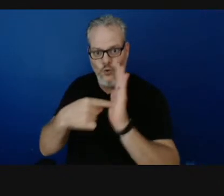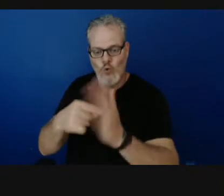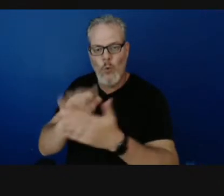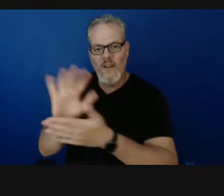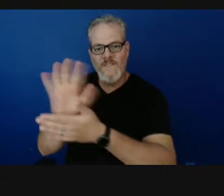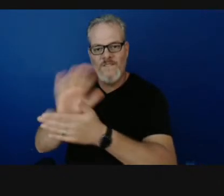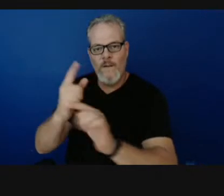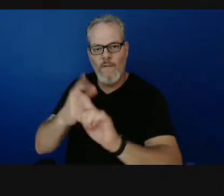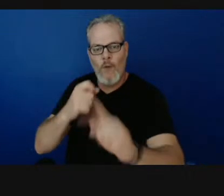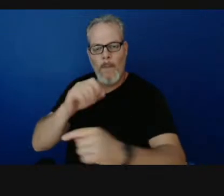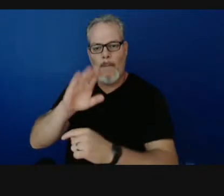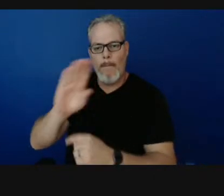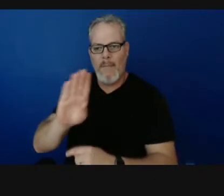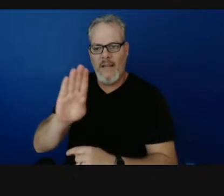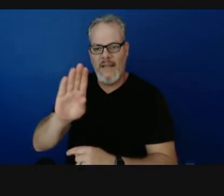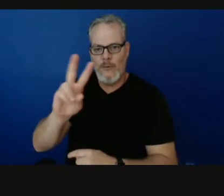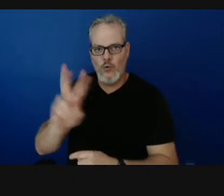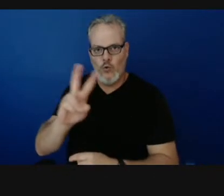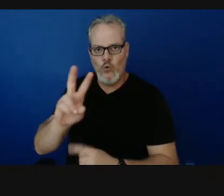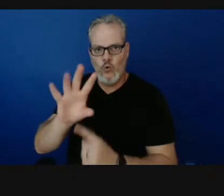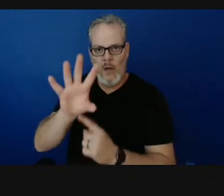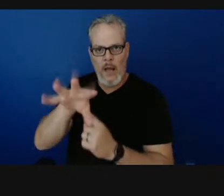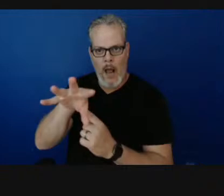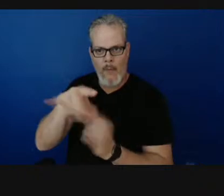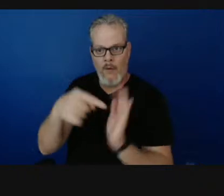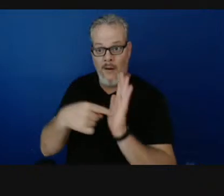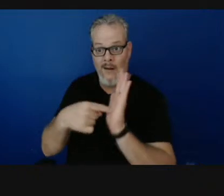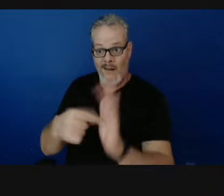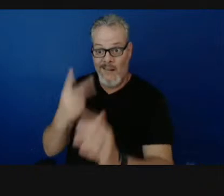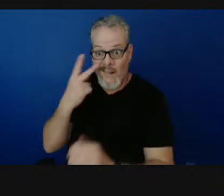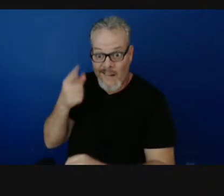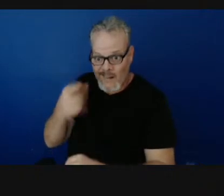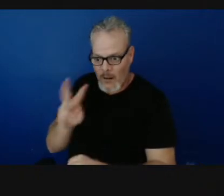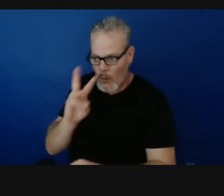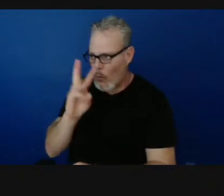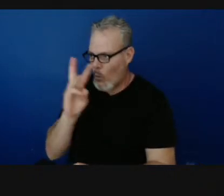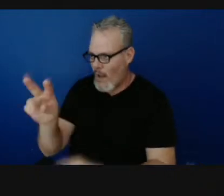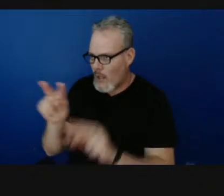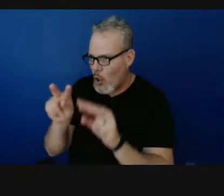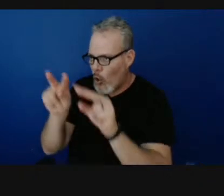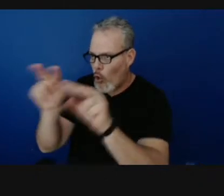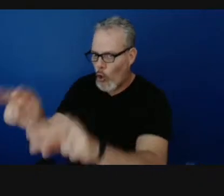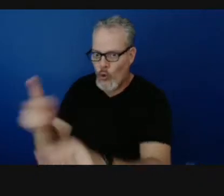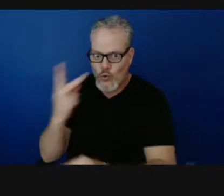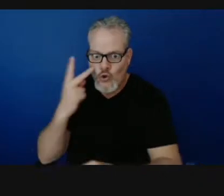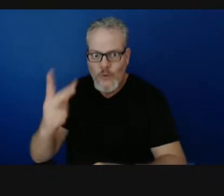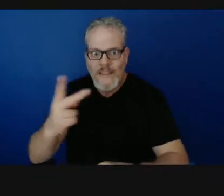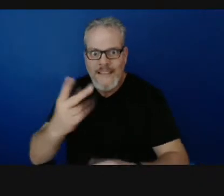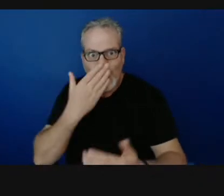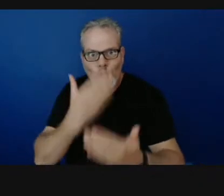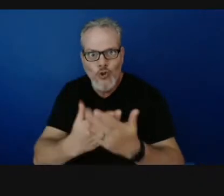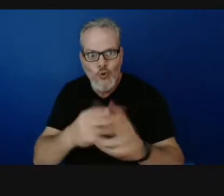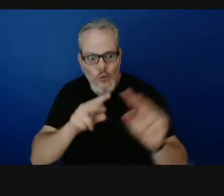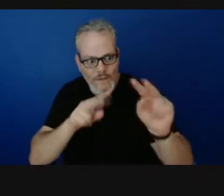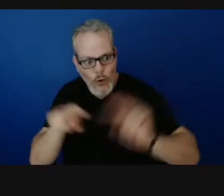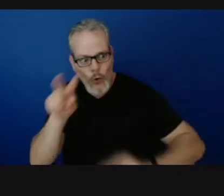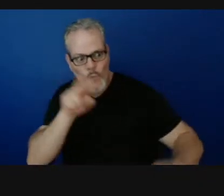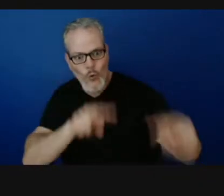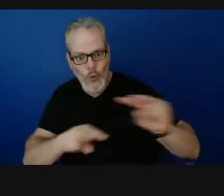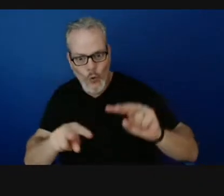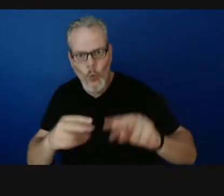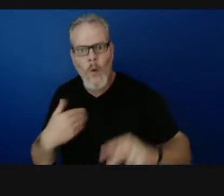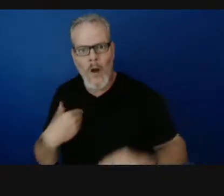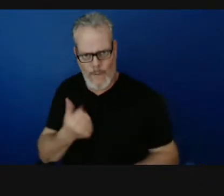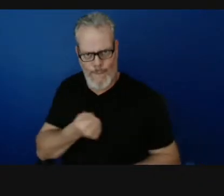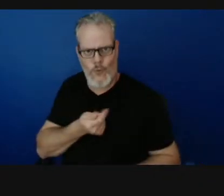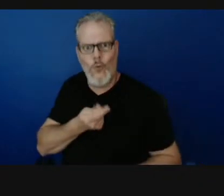the caldera floor, and it looks west. You can see it had a really good view of the vents opening up there. Quite a few vents opened up in that west part of the